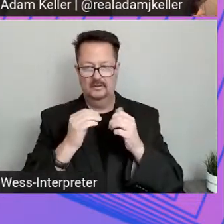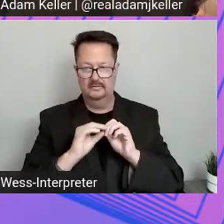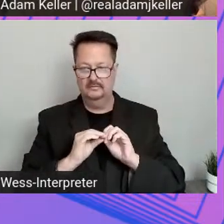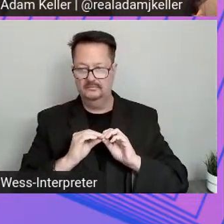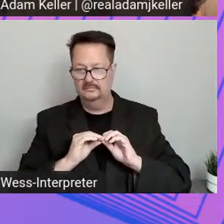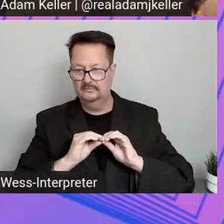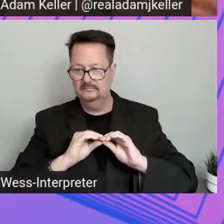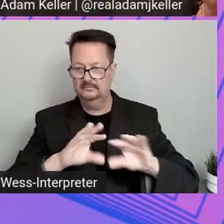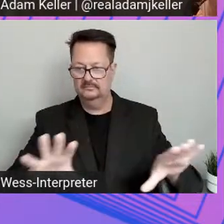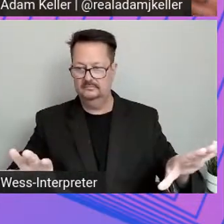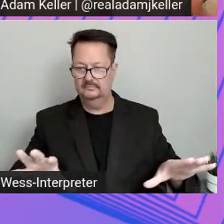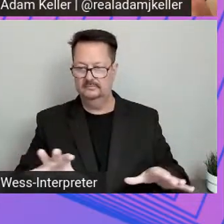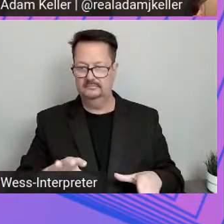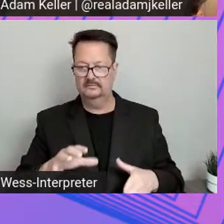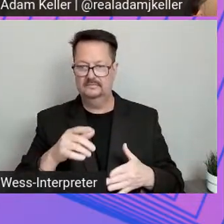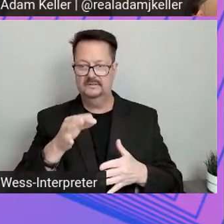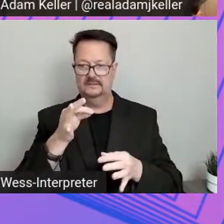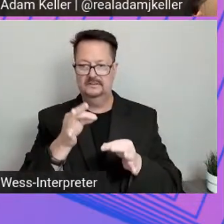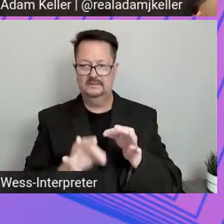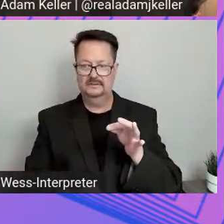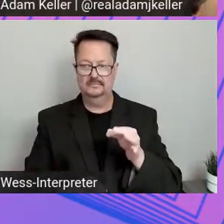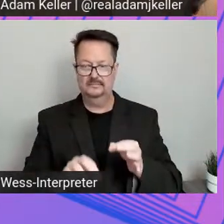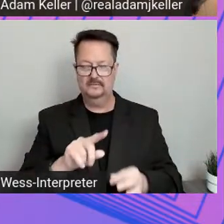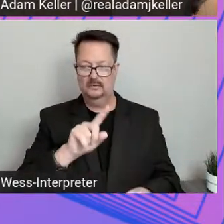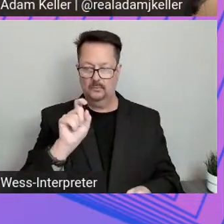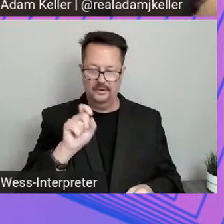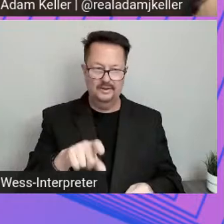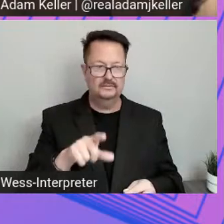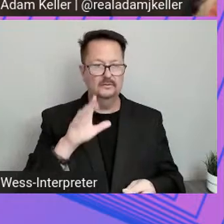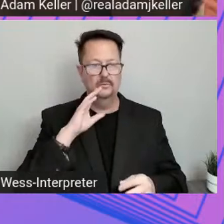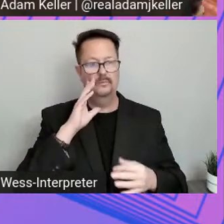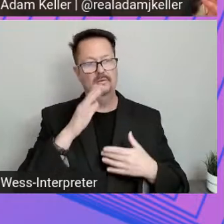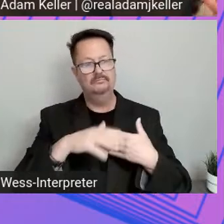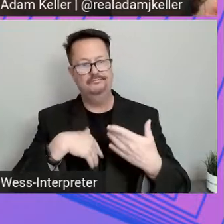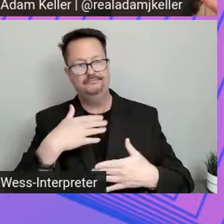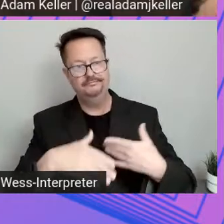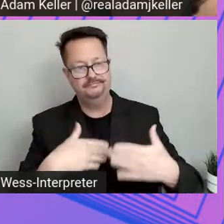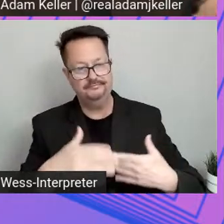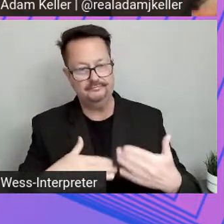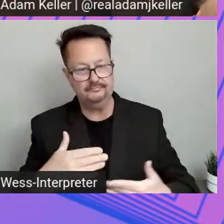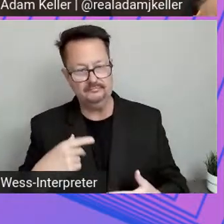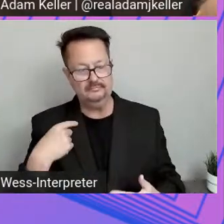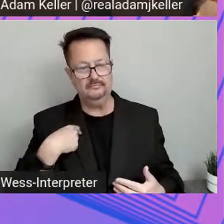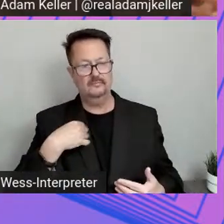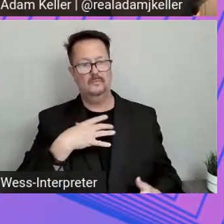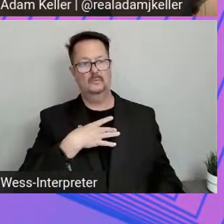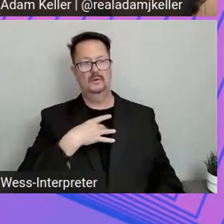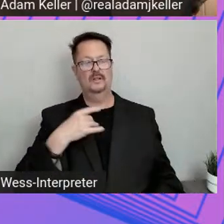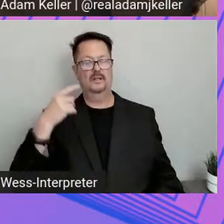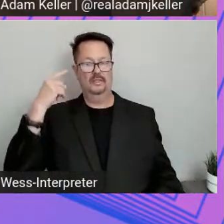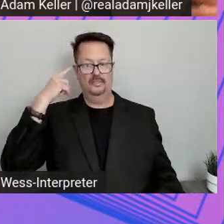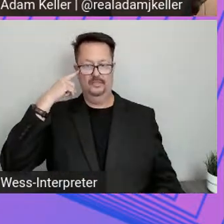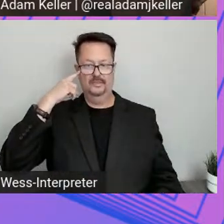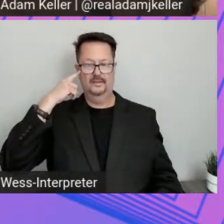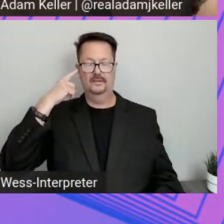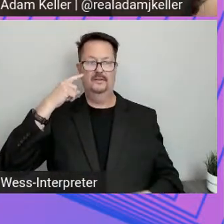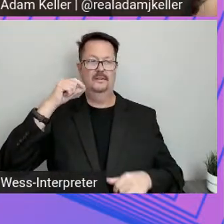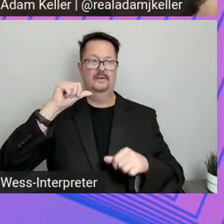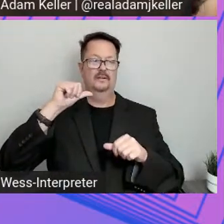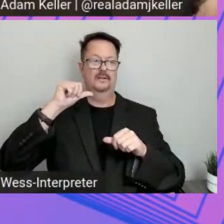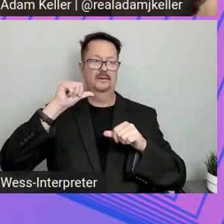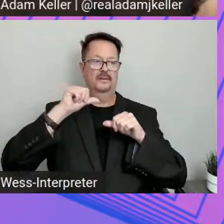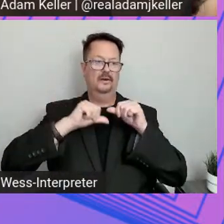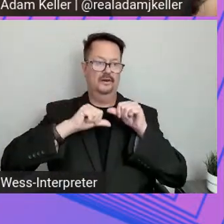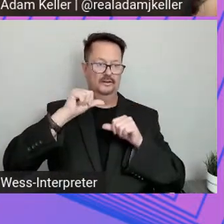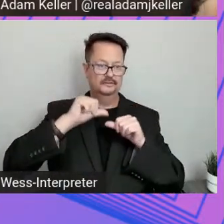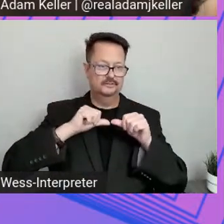simple questions, and then it will take care of the rest. So we like to think in terms of architecture, not infrastructure